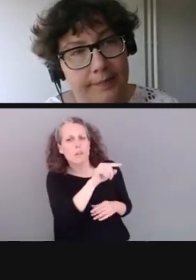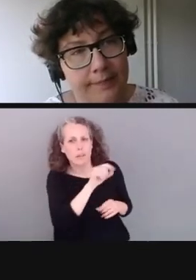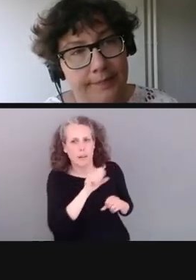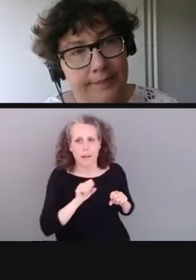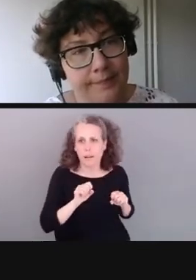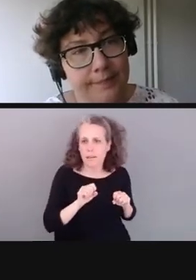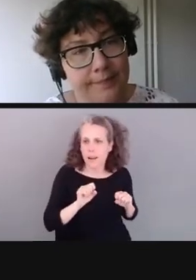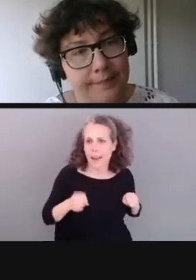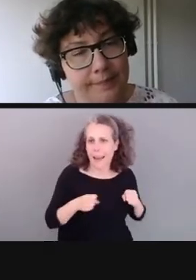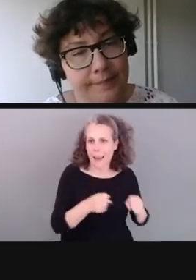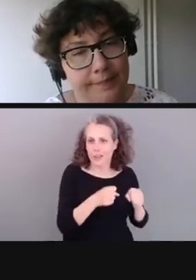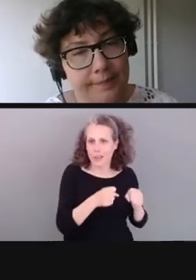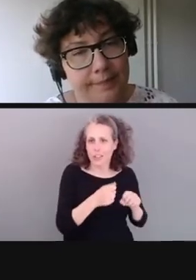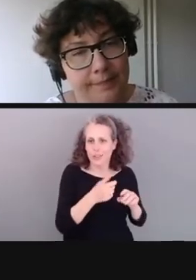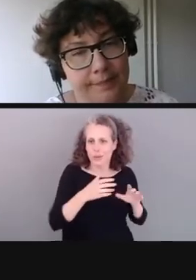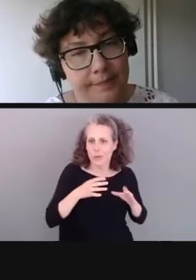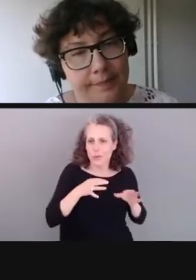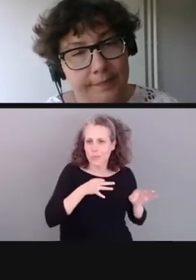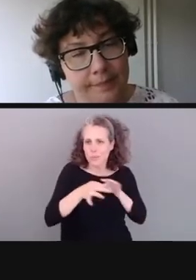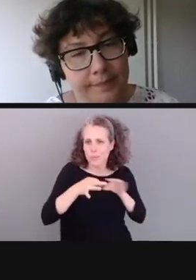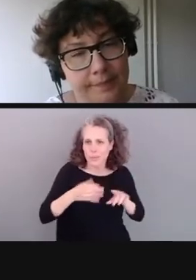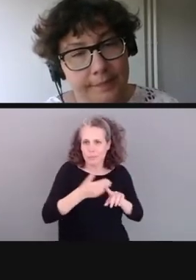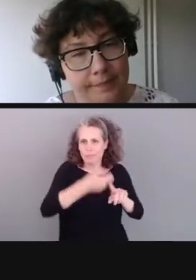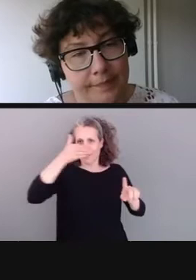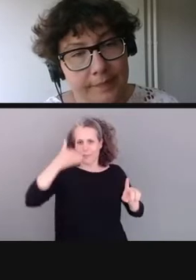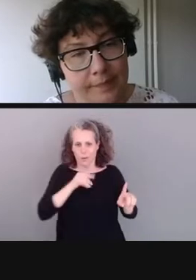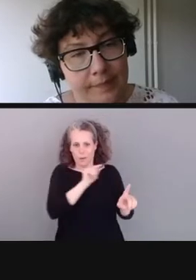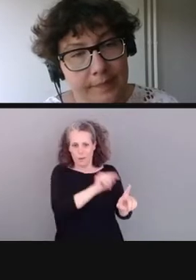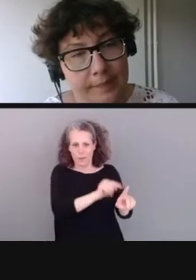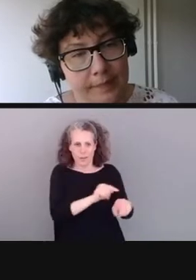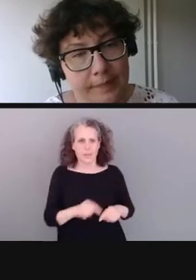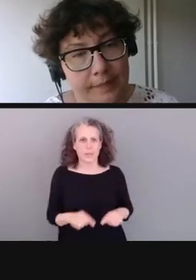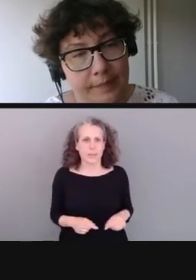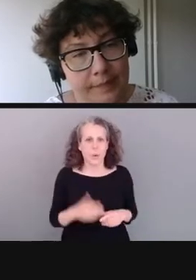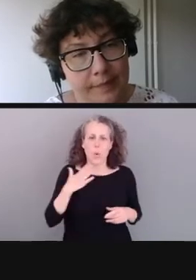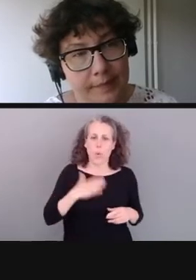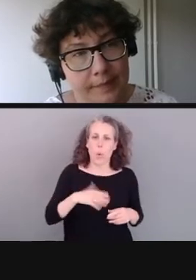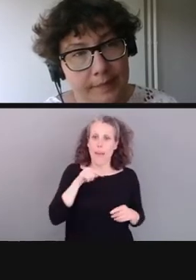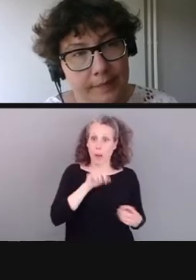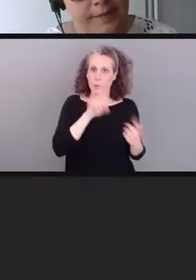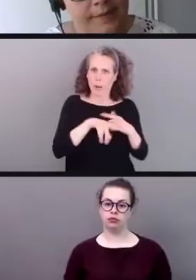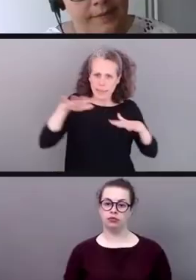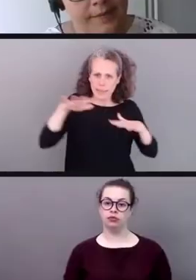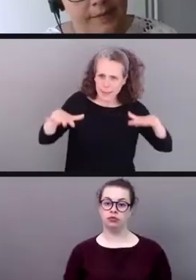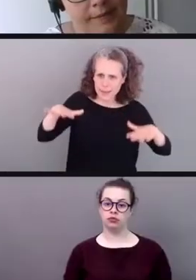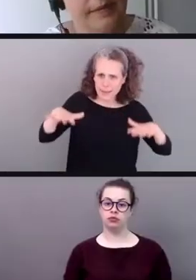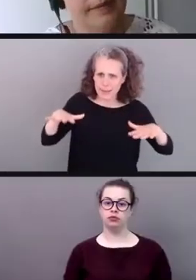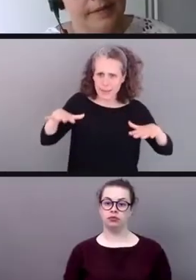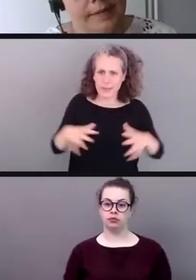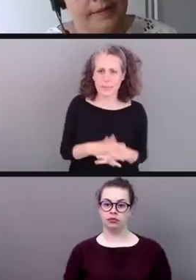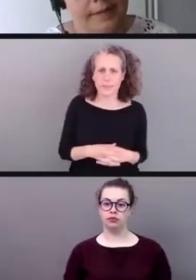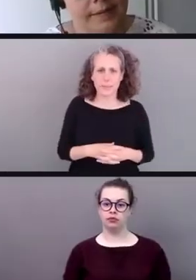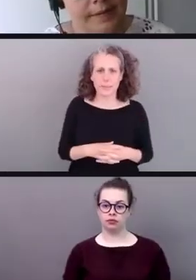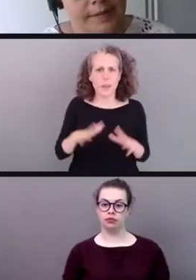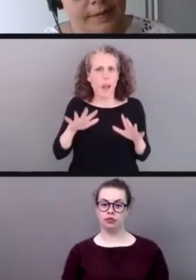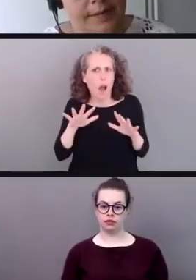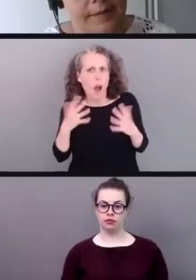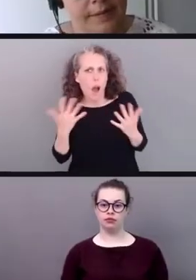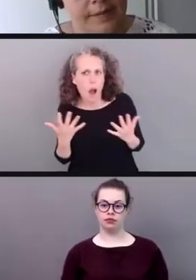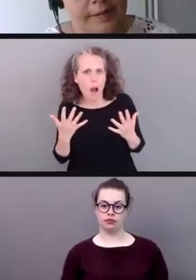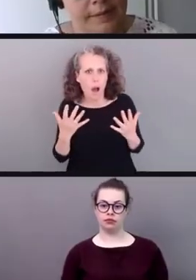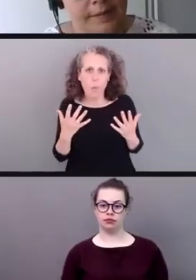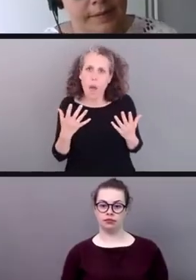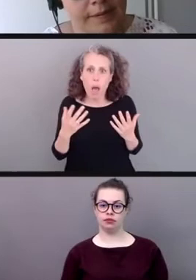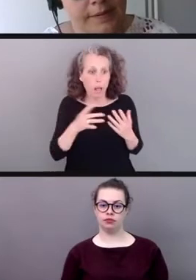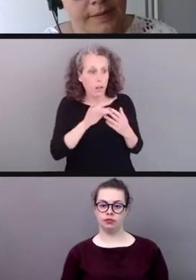this balance with response and with how we have to